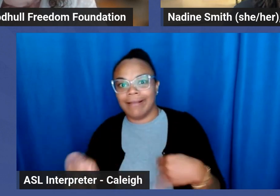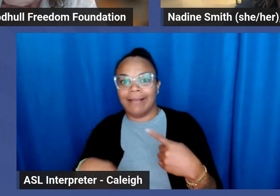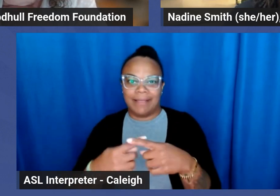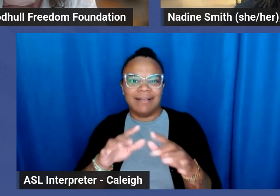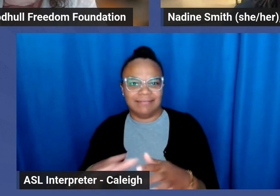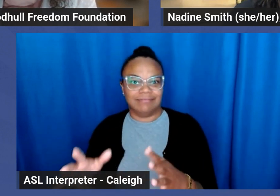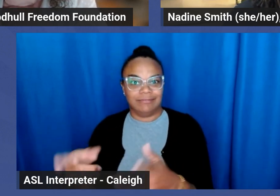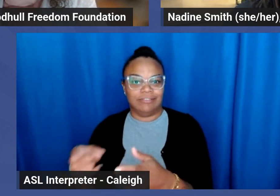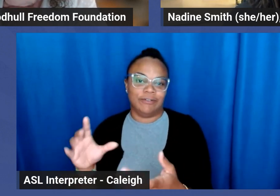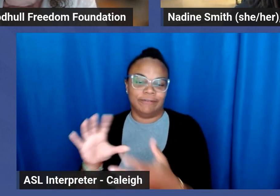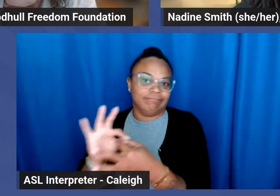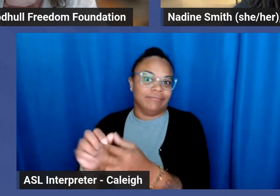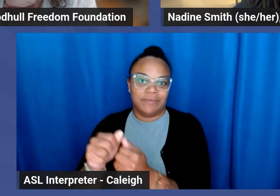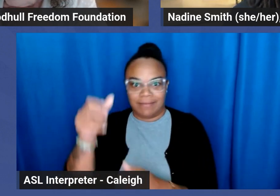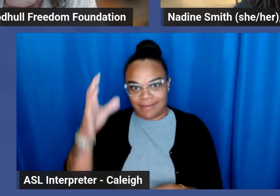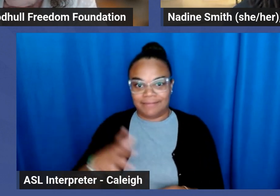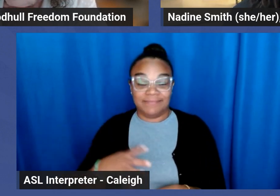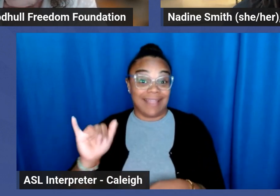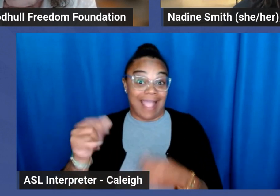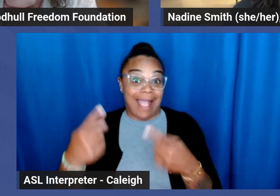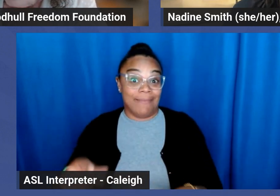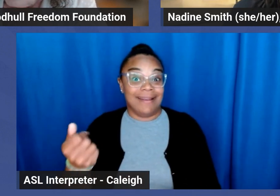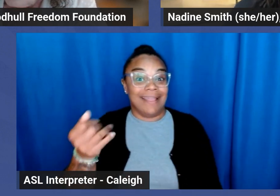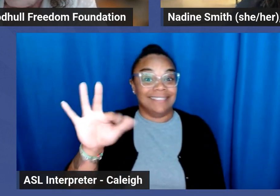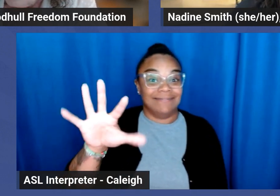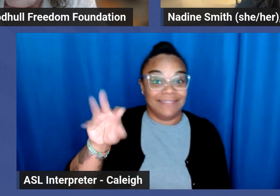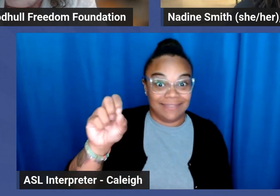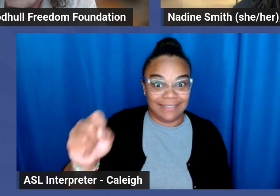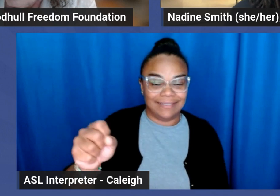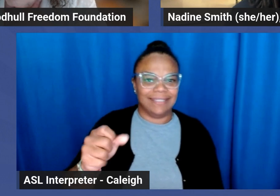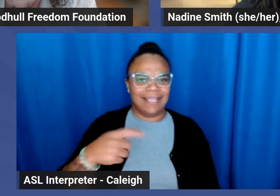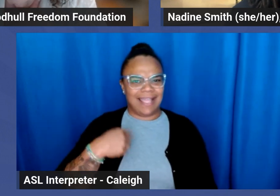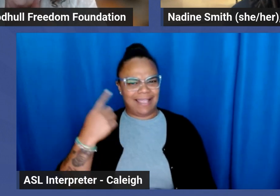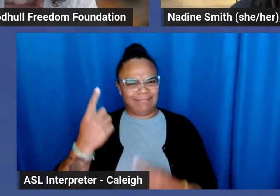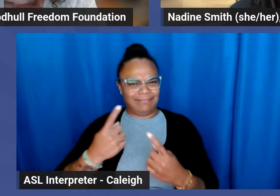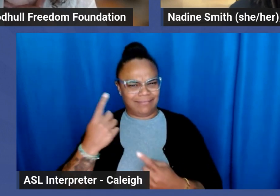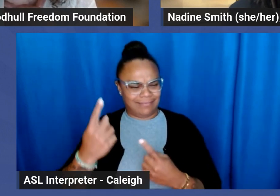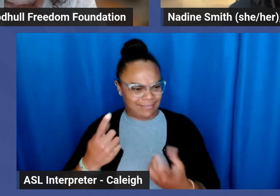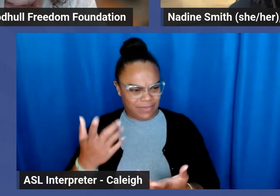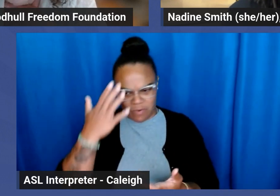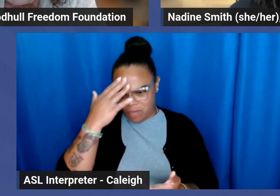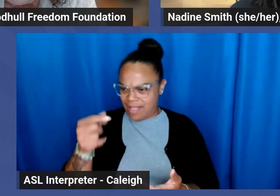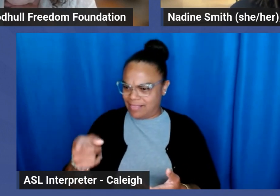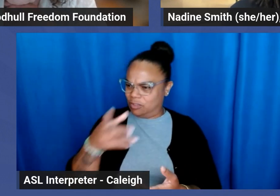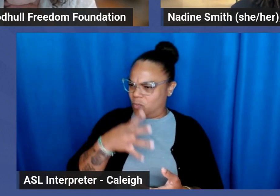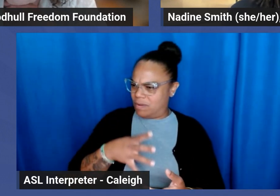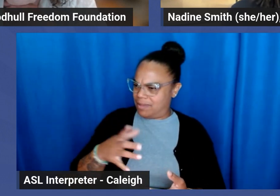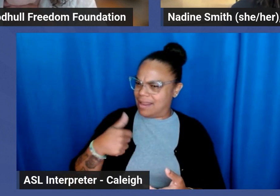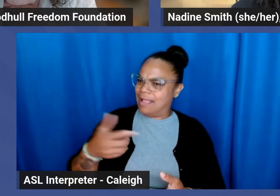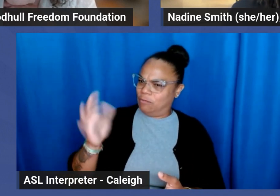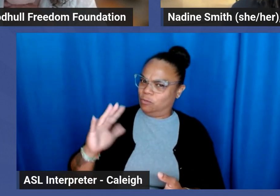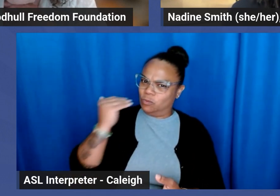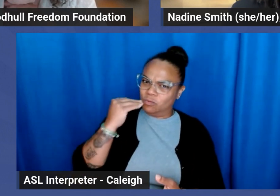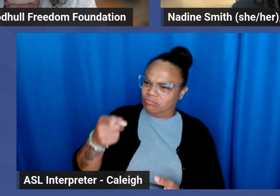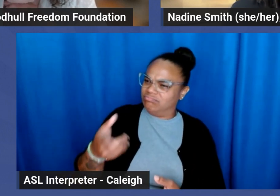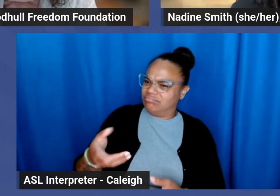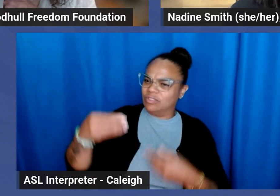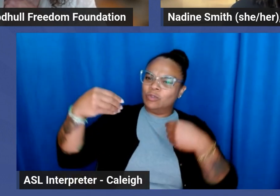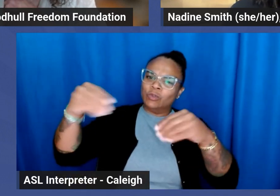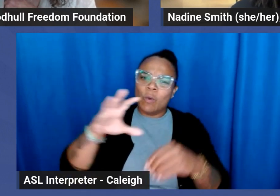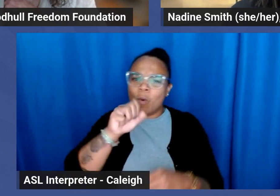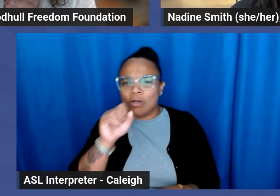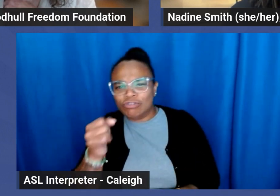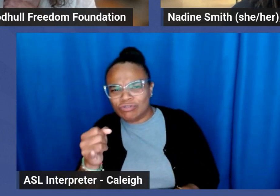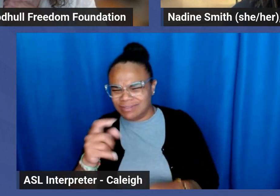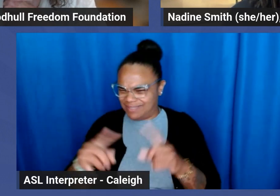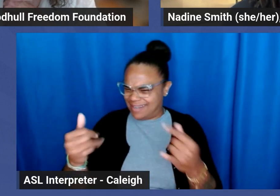why this woman who used to sell us orange juice was suddenly selling terrible, terrible things about gay people. It